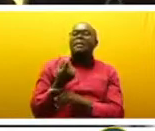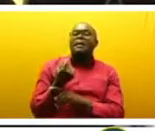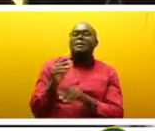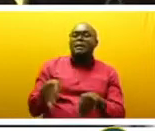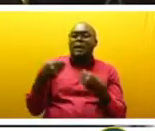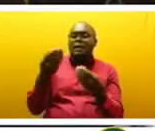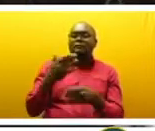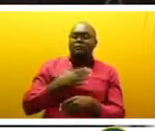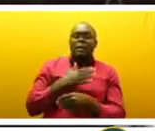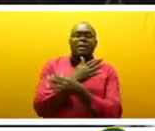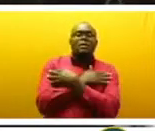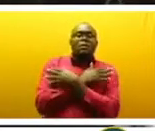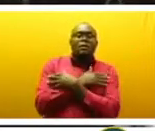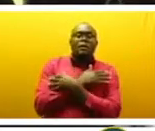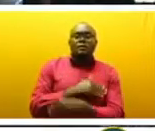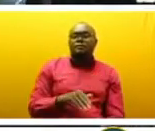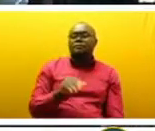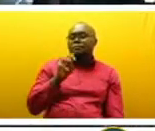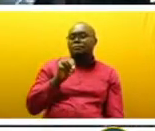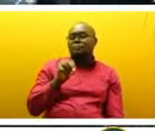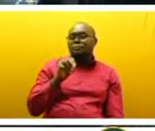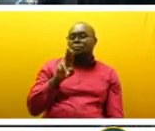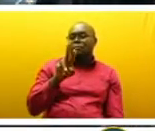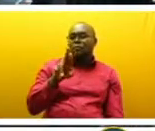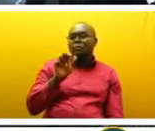my colleague, Murara Moke. Thank you.